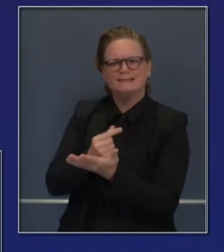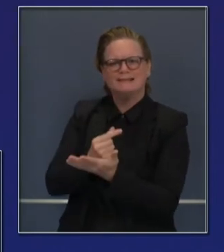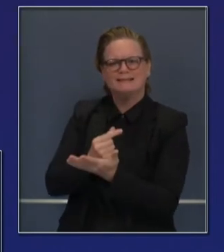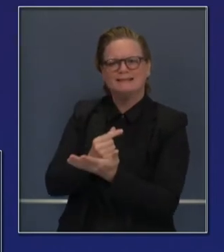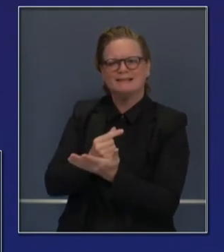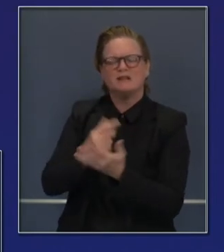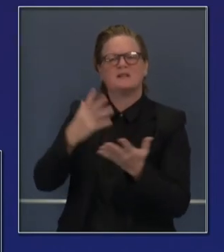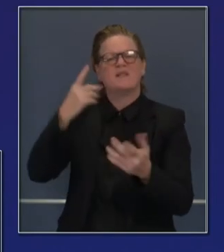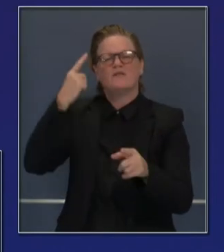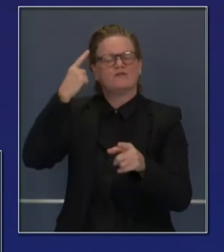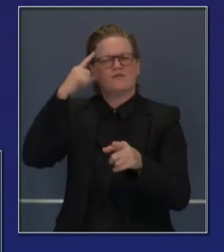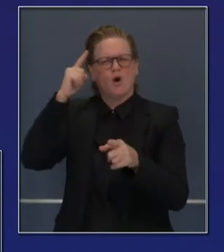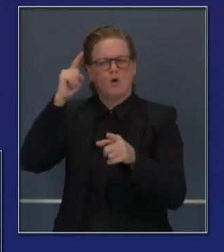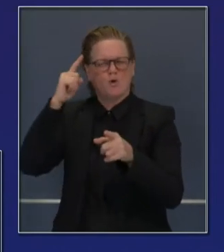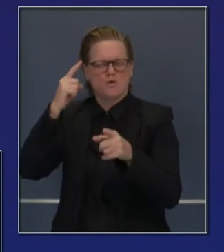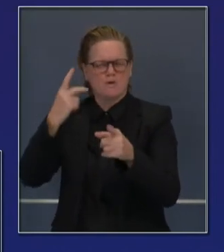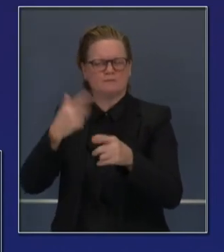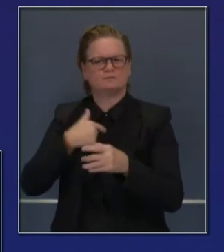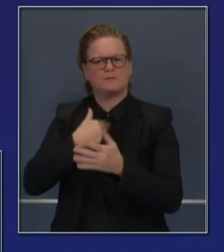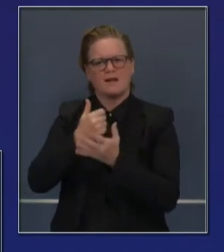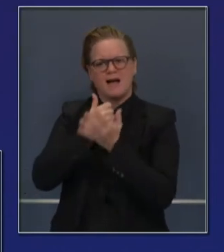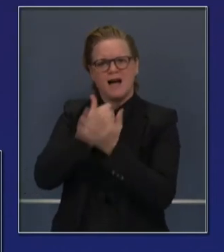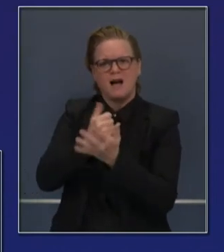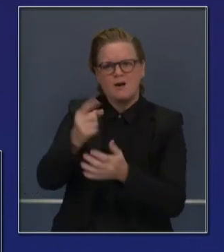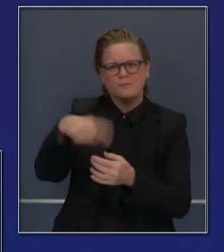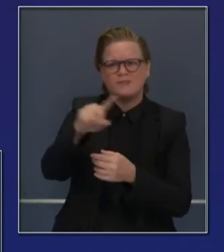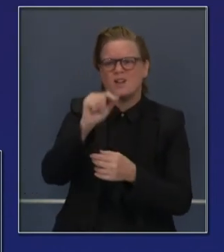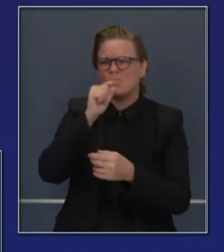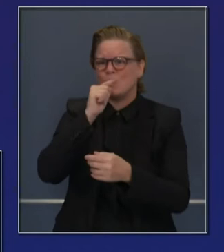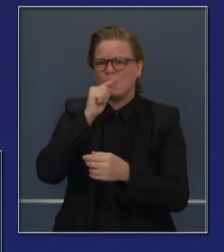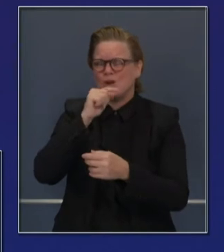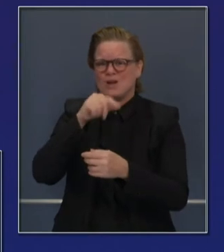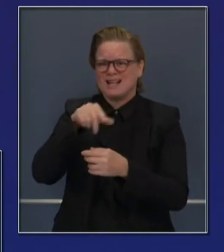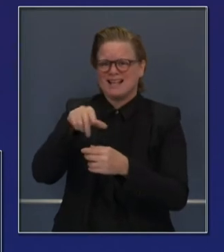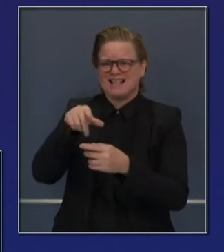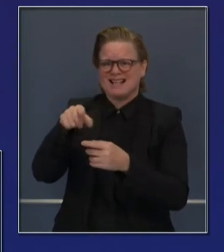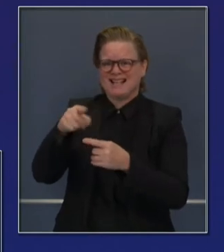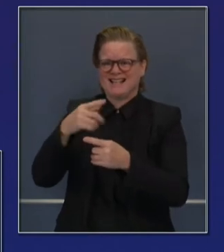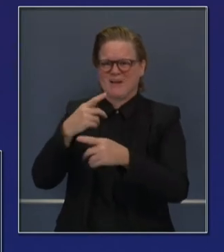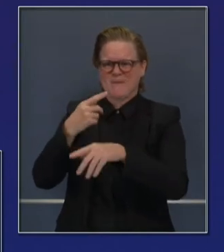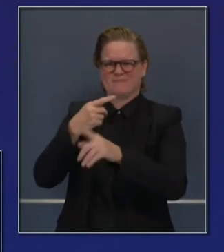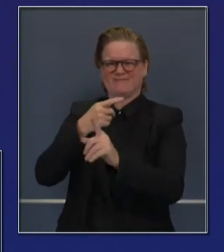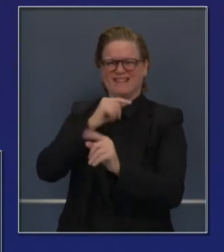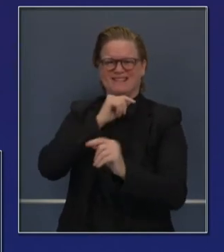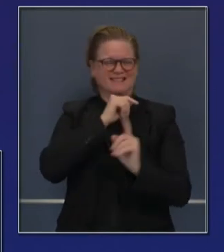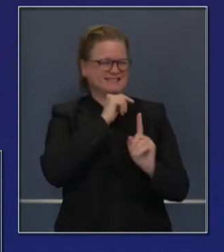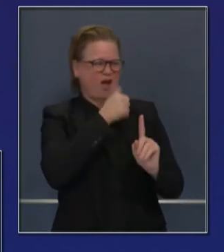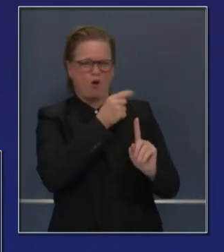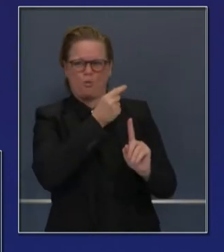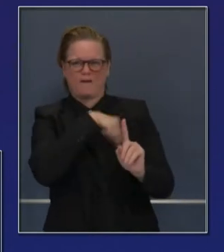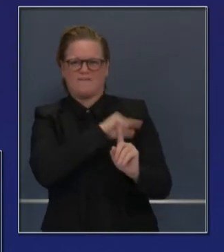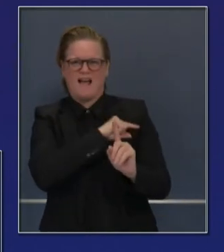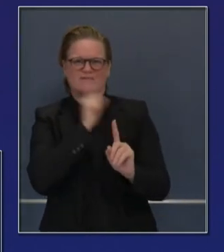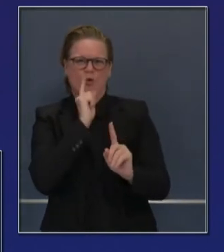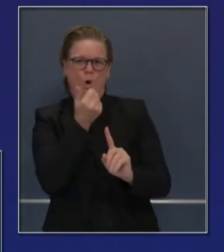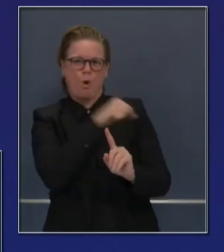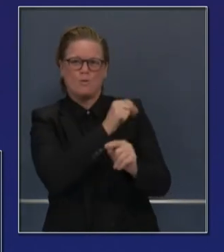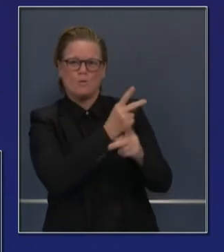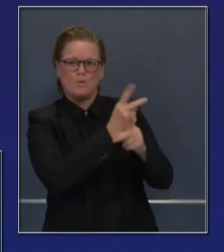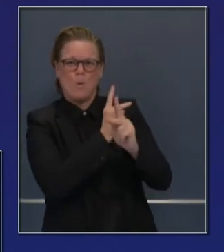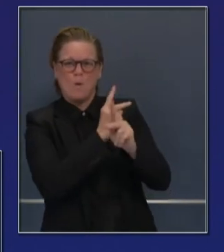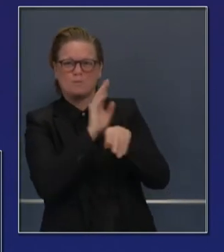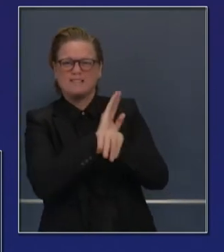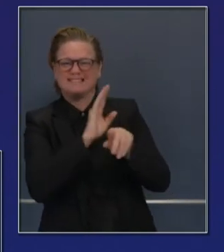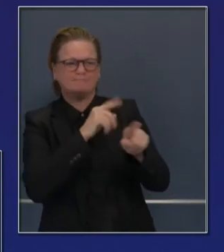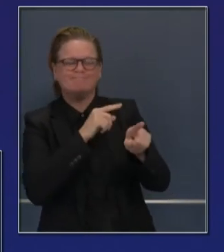where we are helping those that can't get traditional loans, that are falling through the cracks. We hear this all the time. You know, it's one thing if you